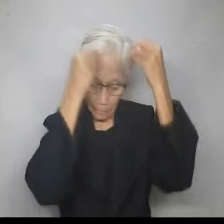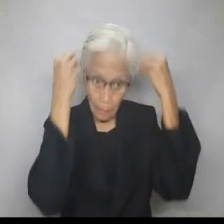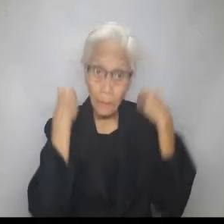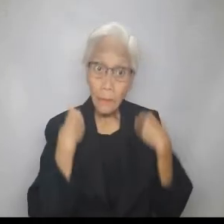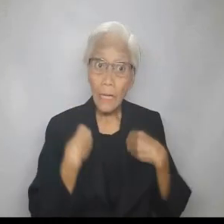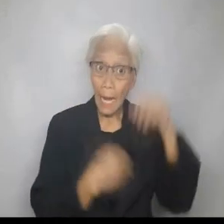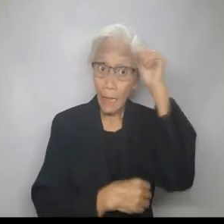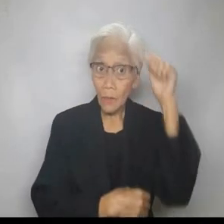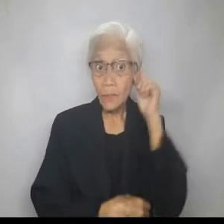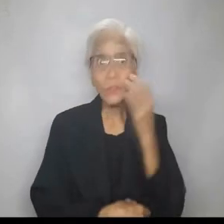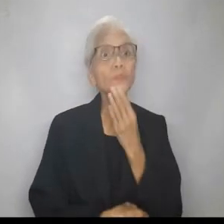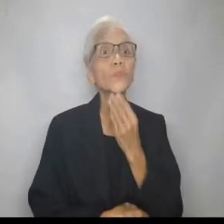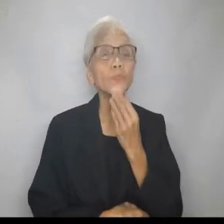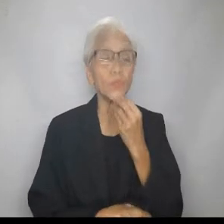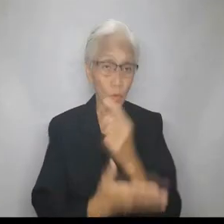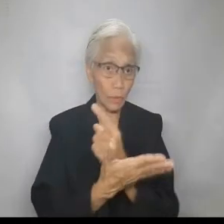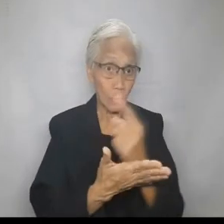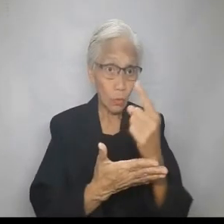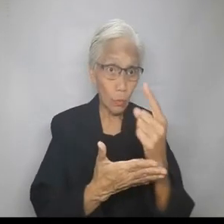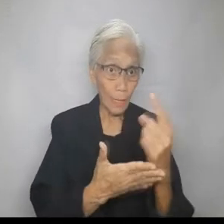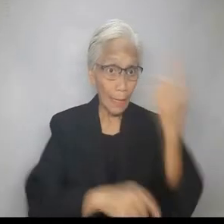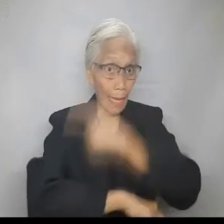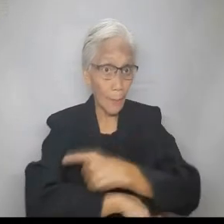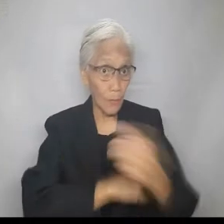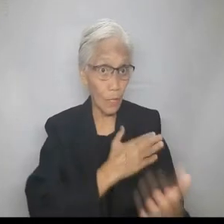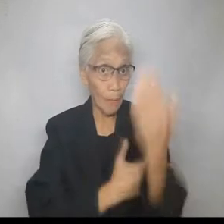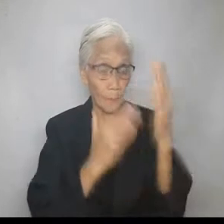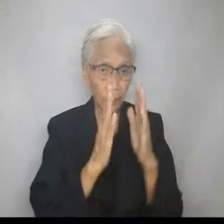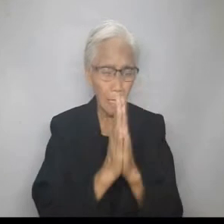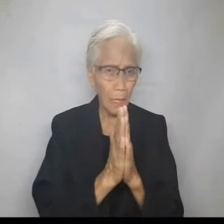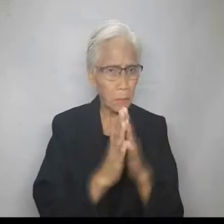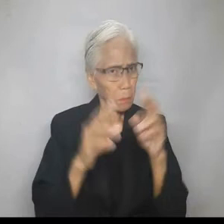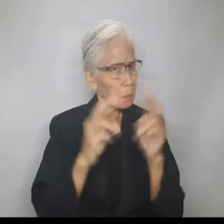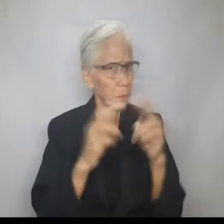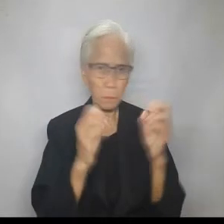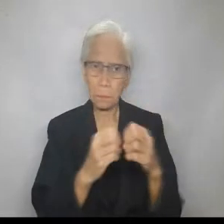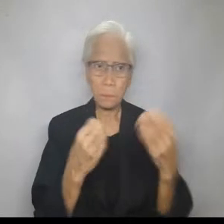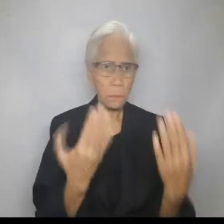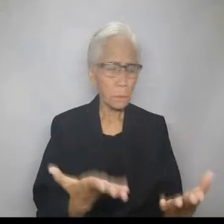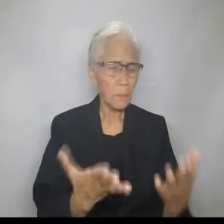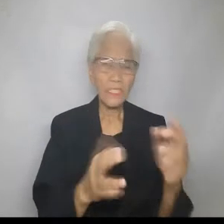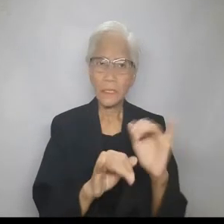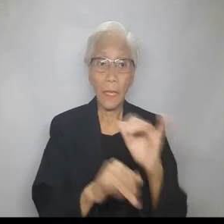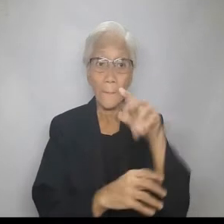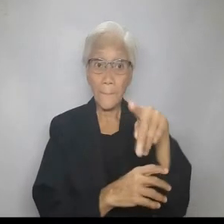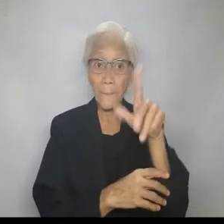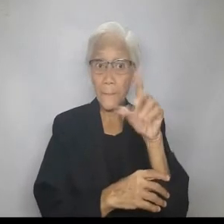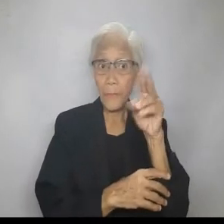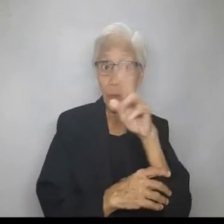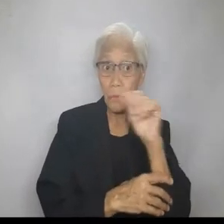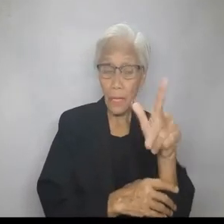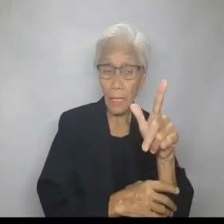by observant adult Jews during weekday morning prayers. Although tefillin is technically the plural